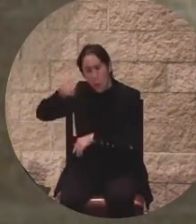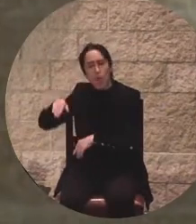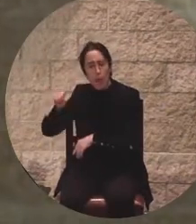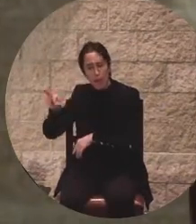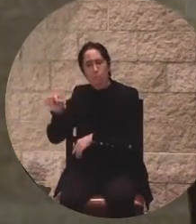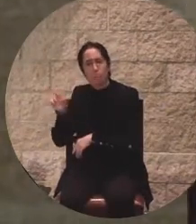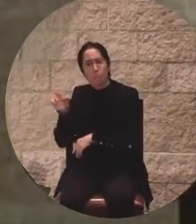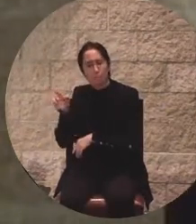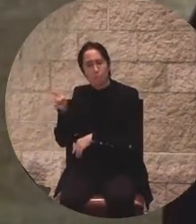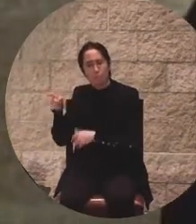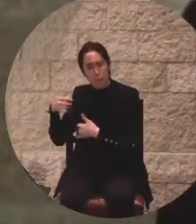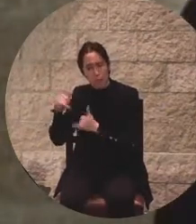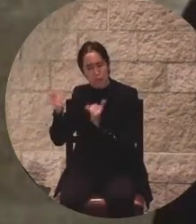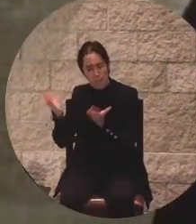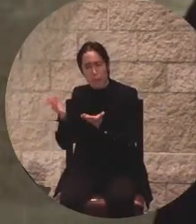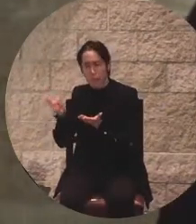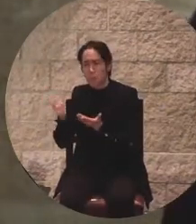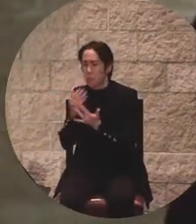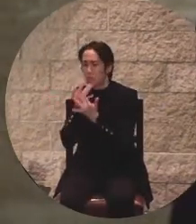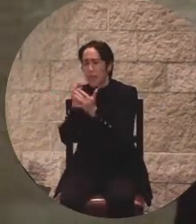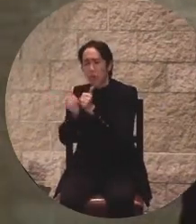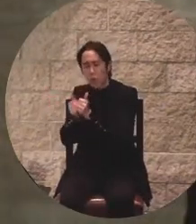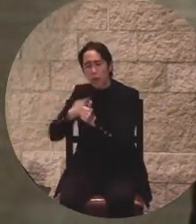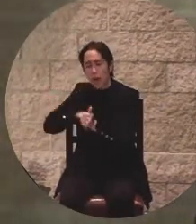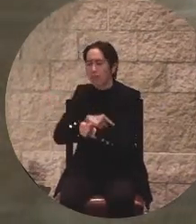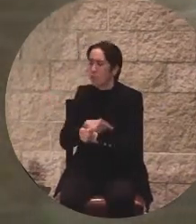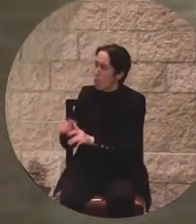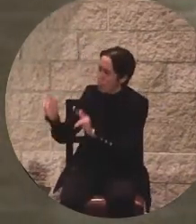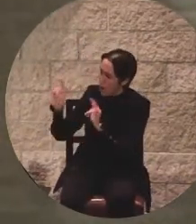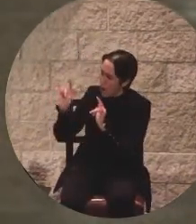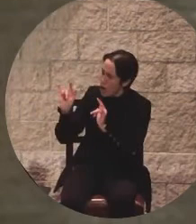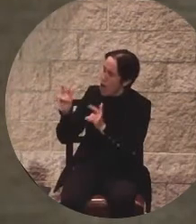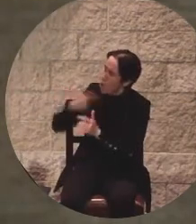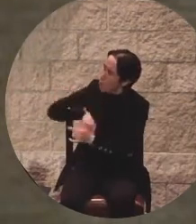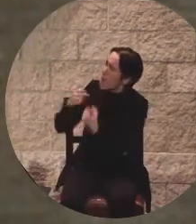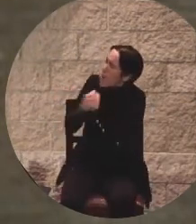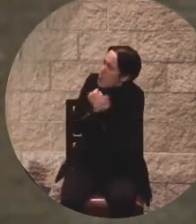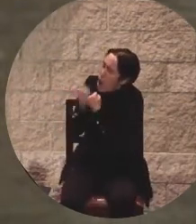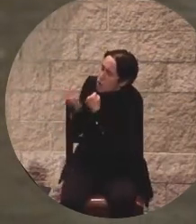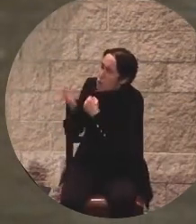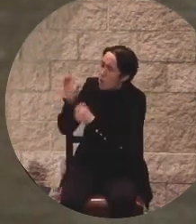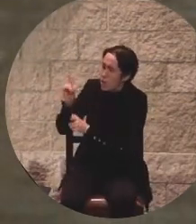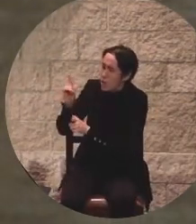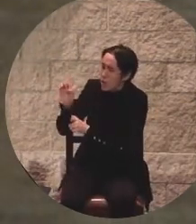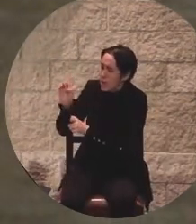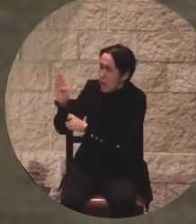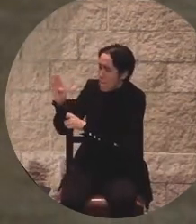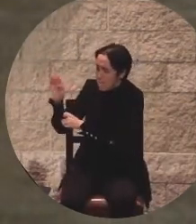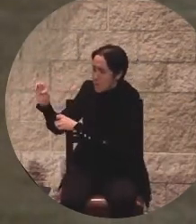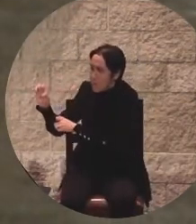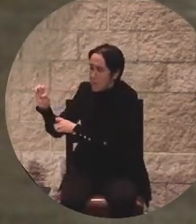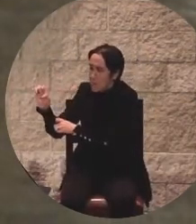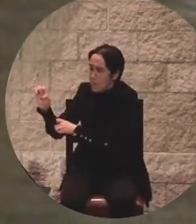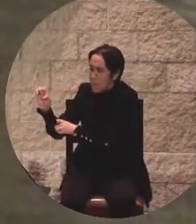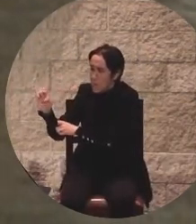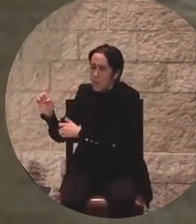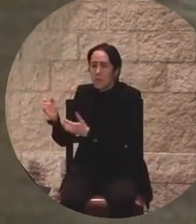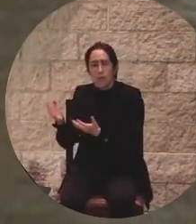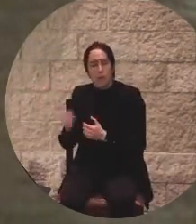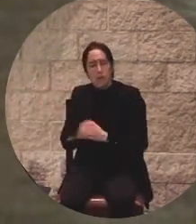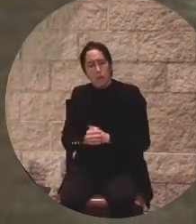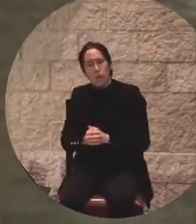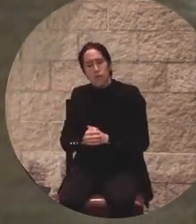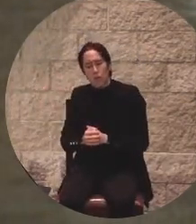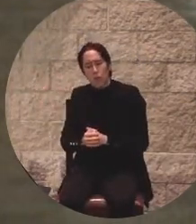So we love you, Debbie, and this is for you all to remember Debbie by. Have a